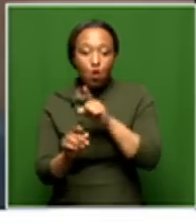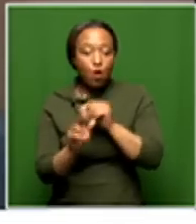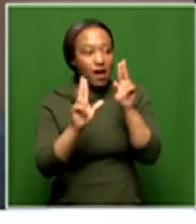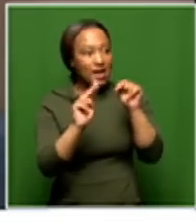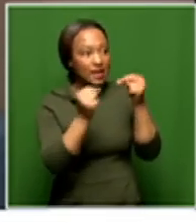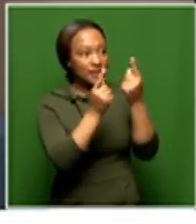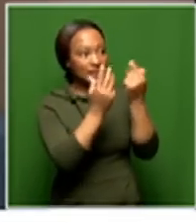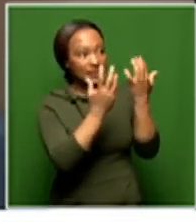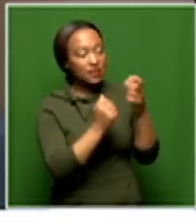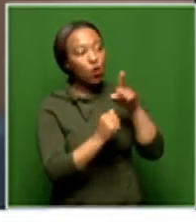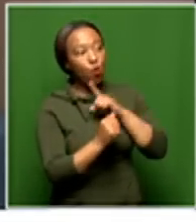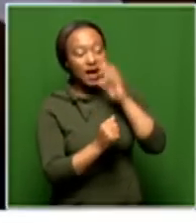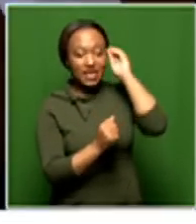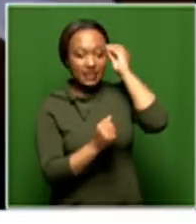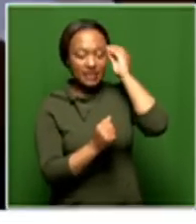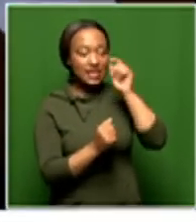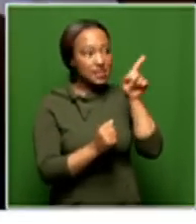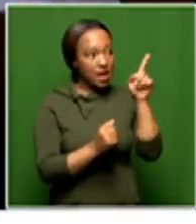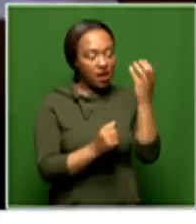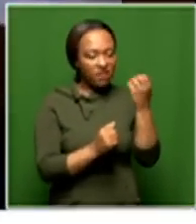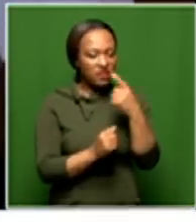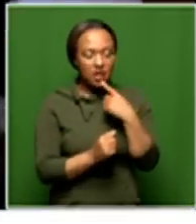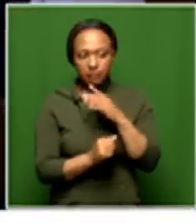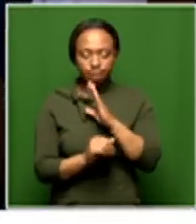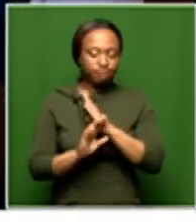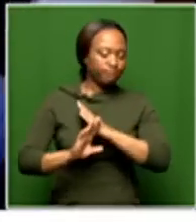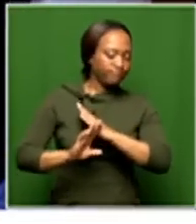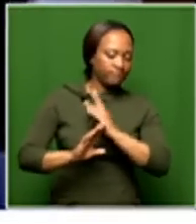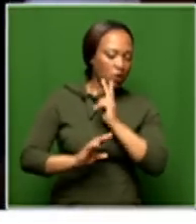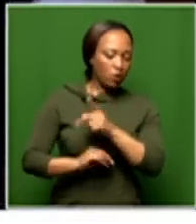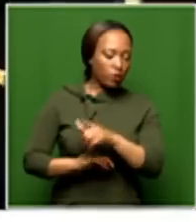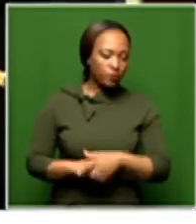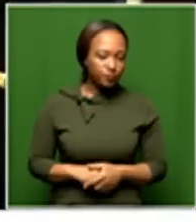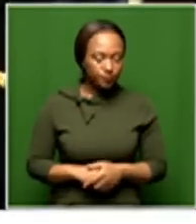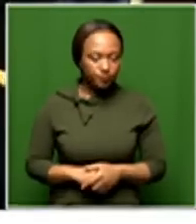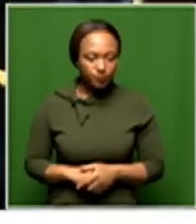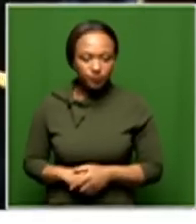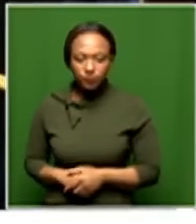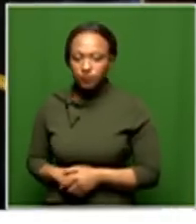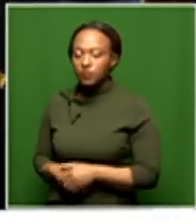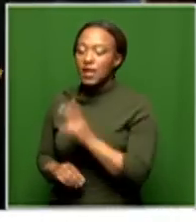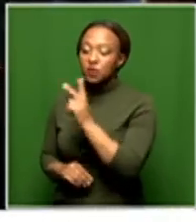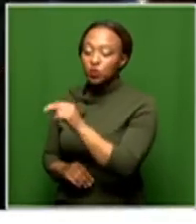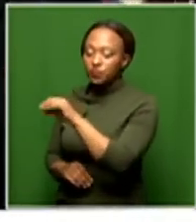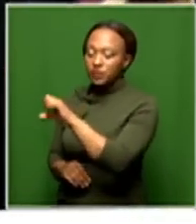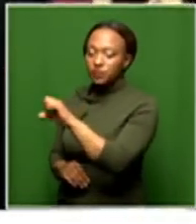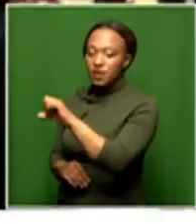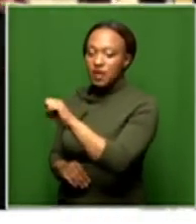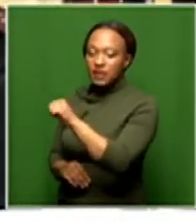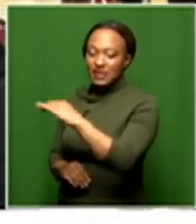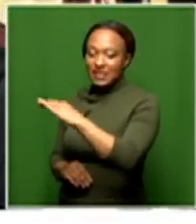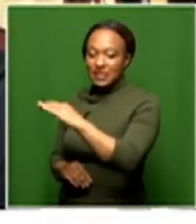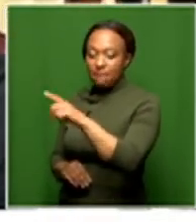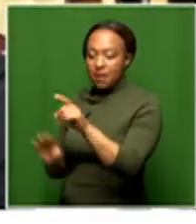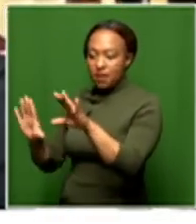this is the private interest, looks the other way around. Okay, let's move on to another issue, and that is the SACP, the